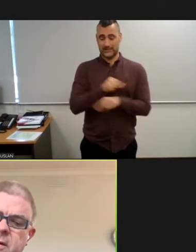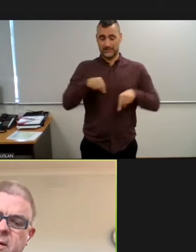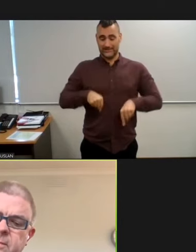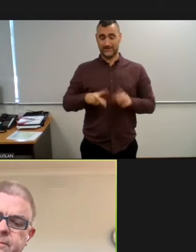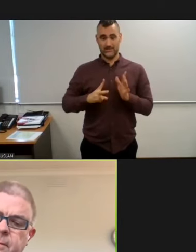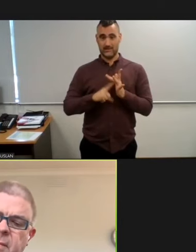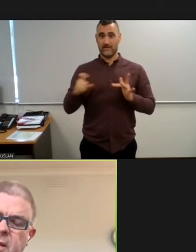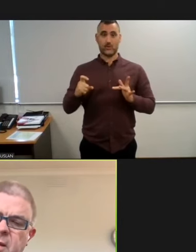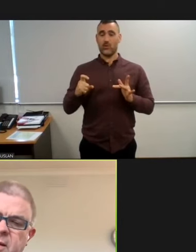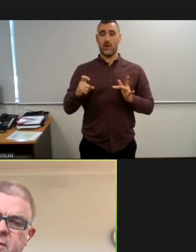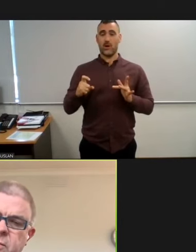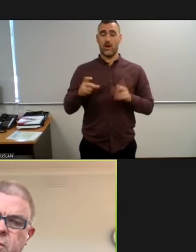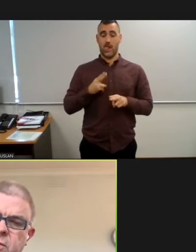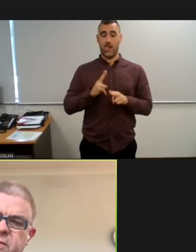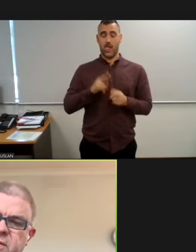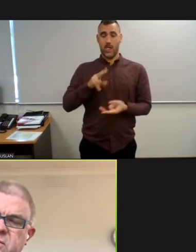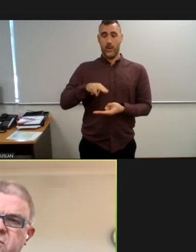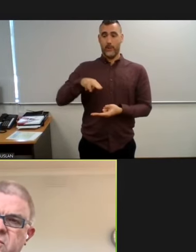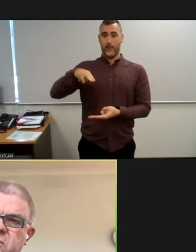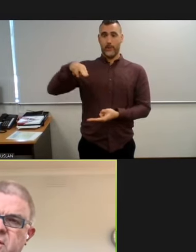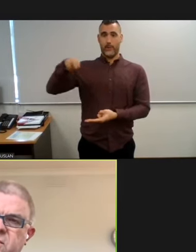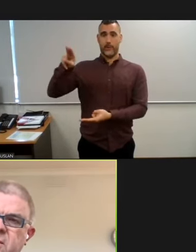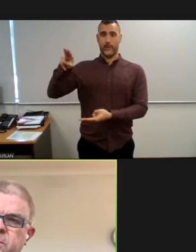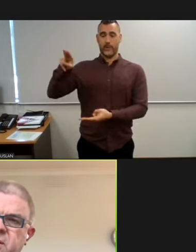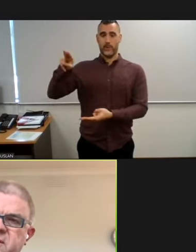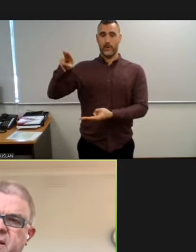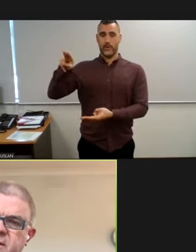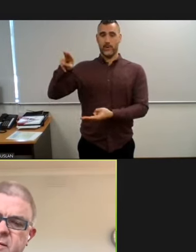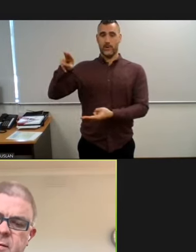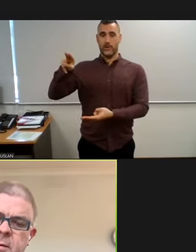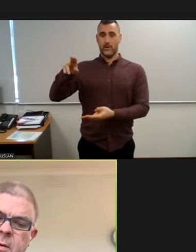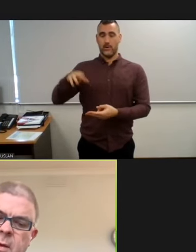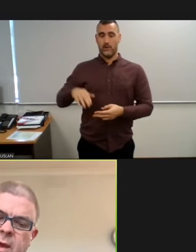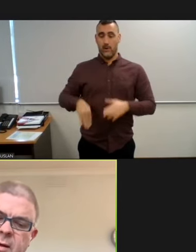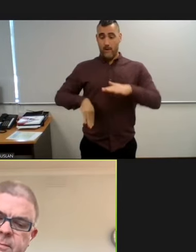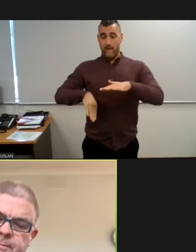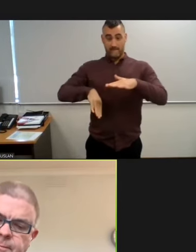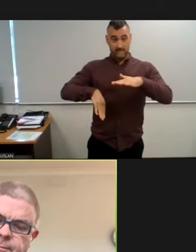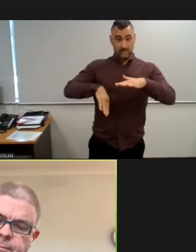Secondly, not all of these decisions have yet been taken.